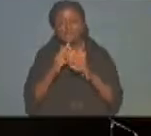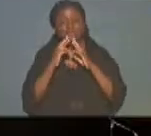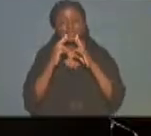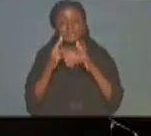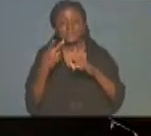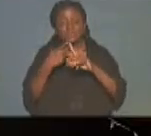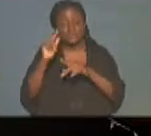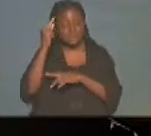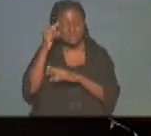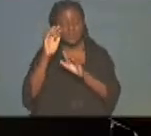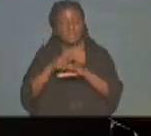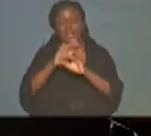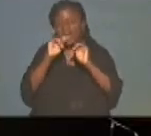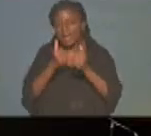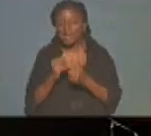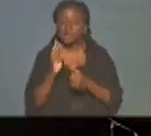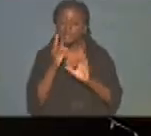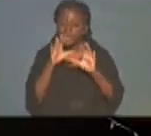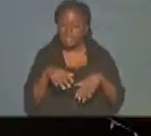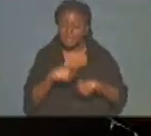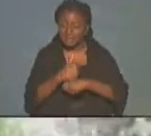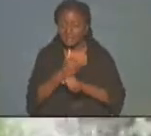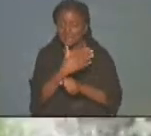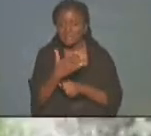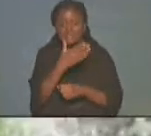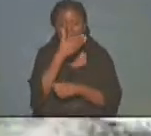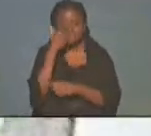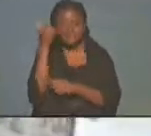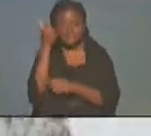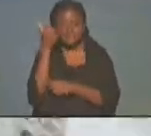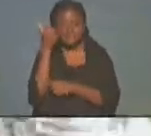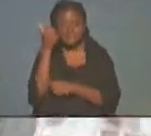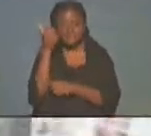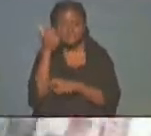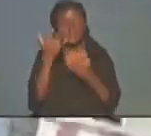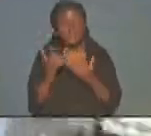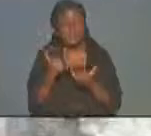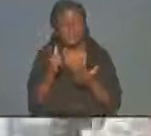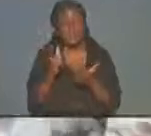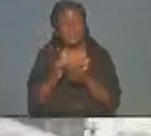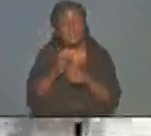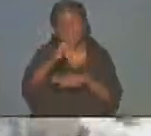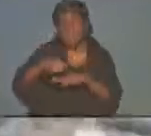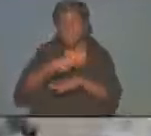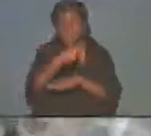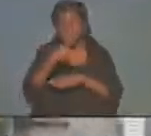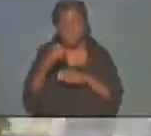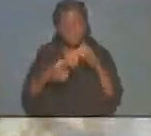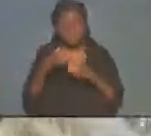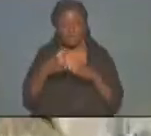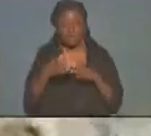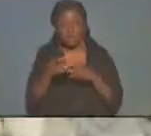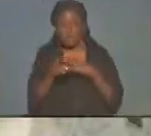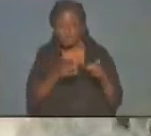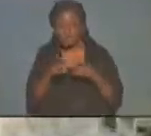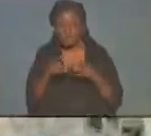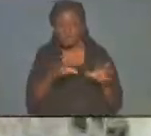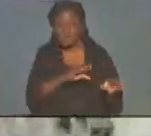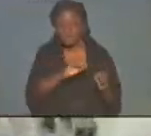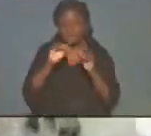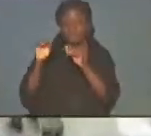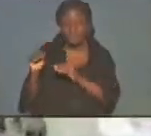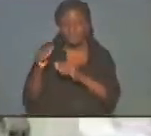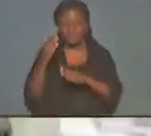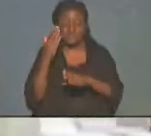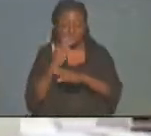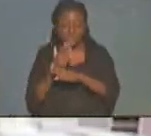government on how we can make things better. Well, now that a Supreme Court ruling has lifted the injunction blocking the demolition